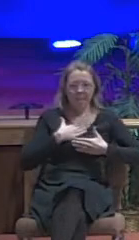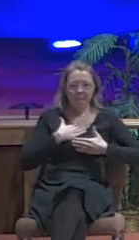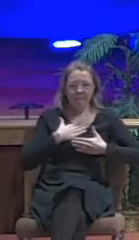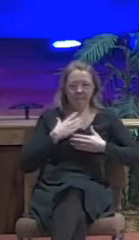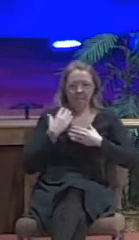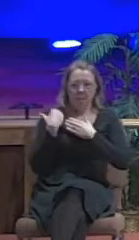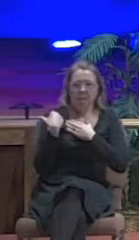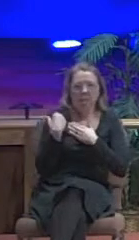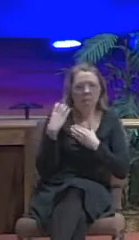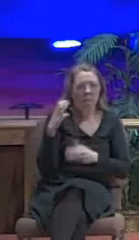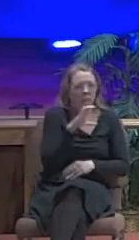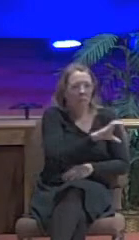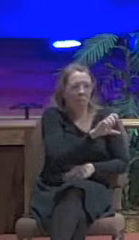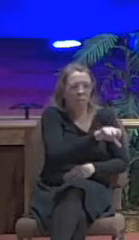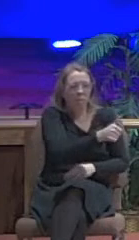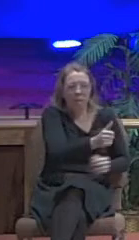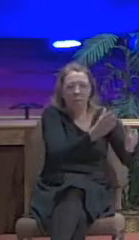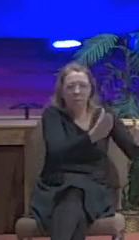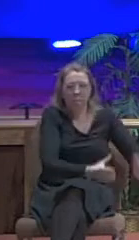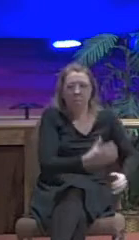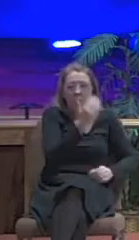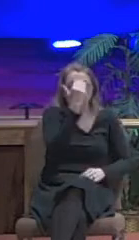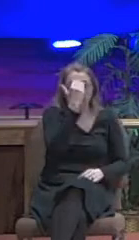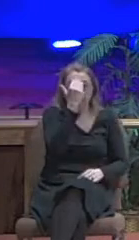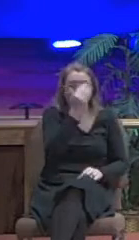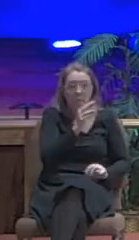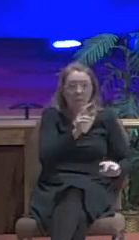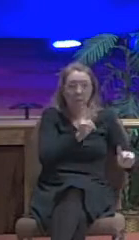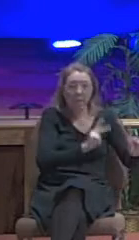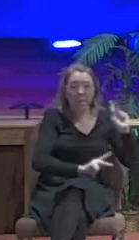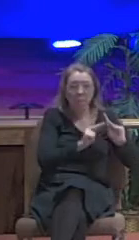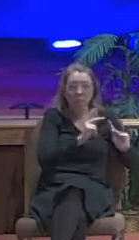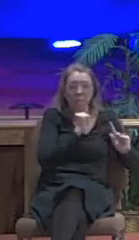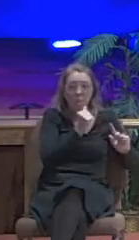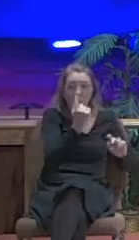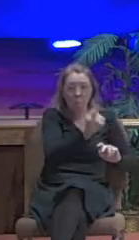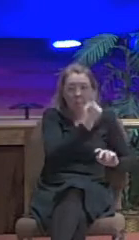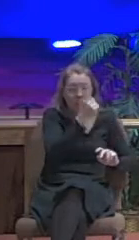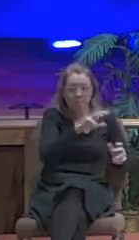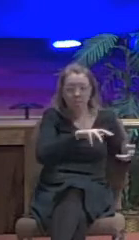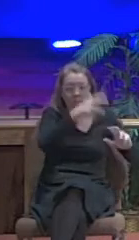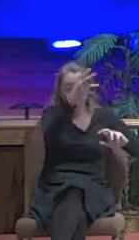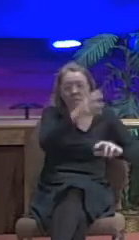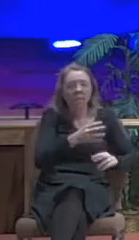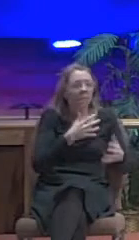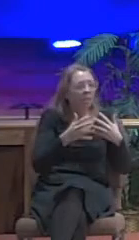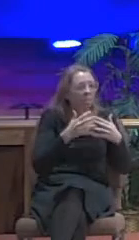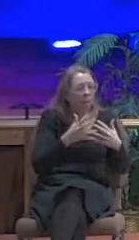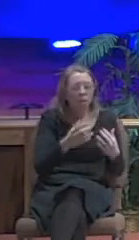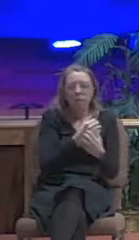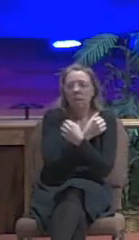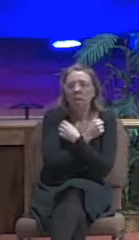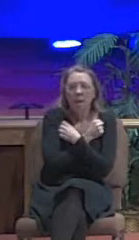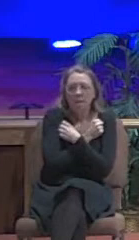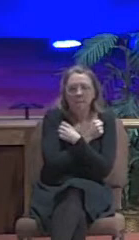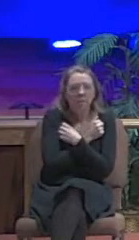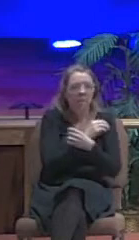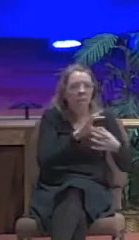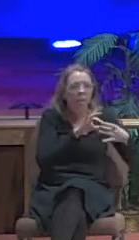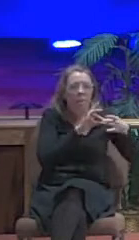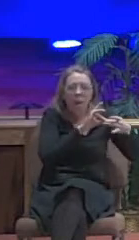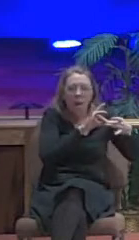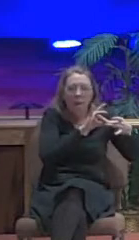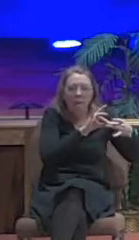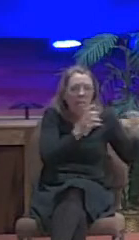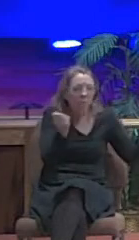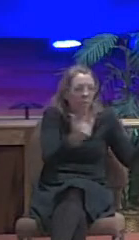And how many know people will always fail us? I don't care how much love, I don't care what bond is, you're all human beings,